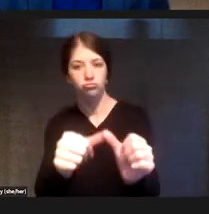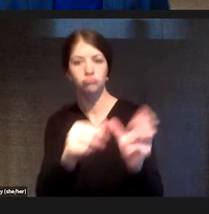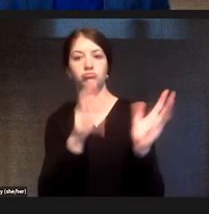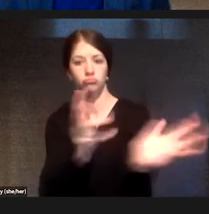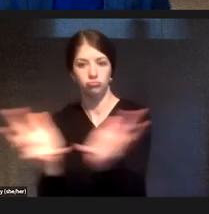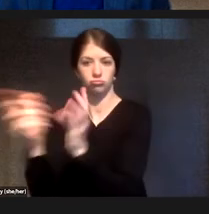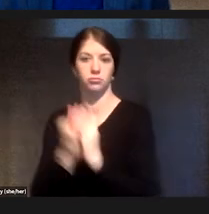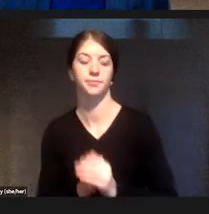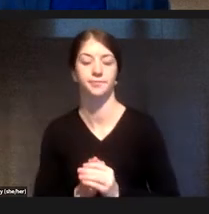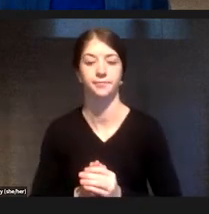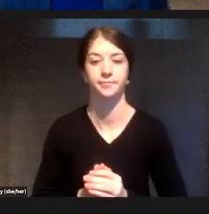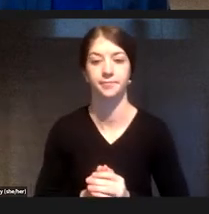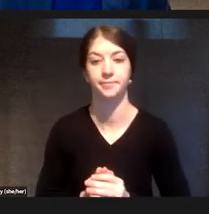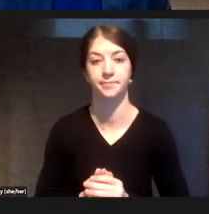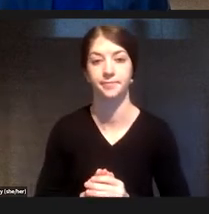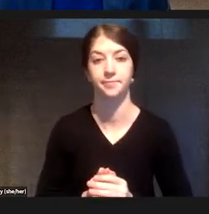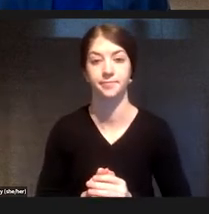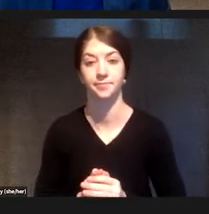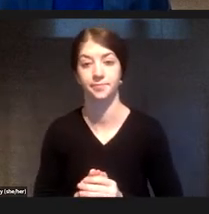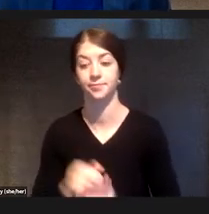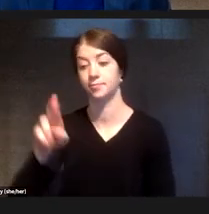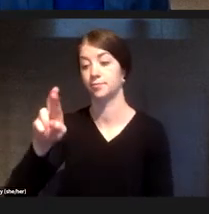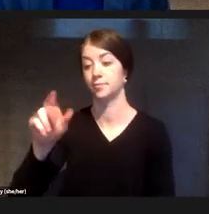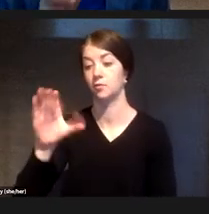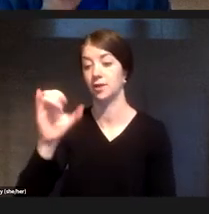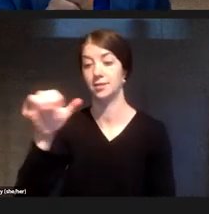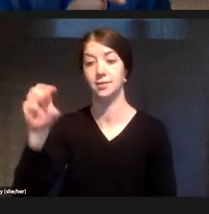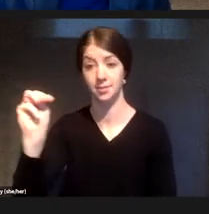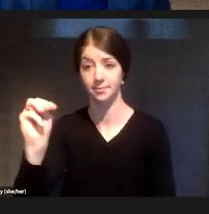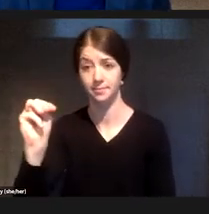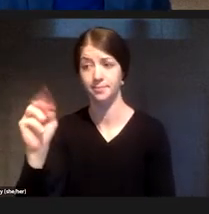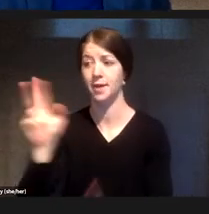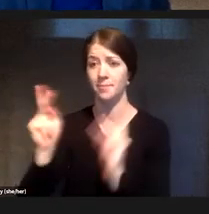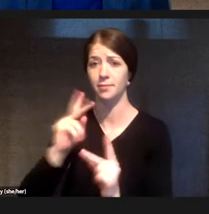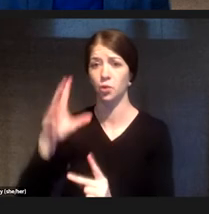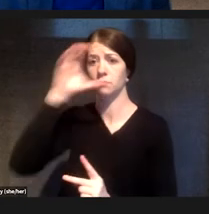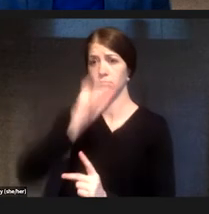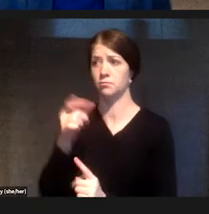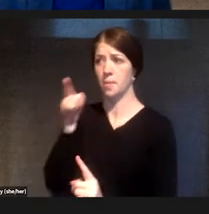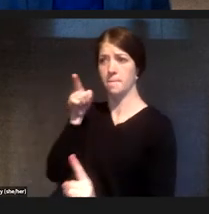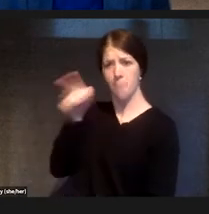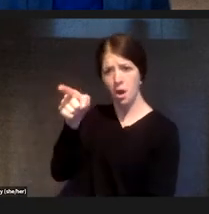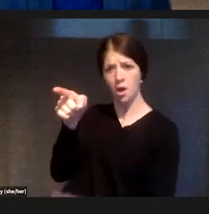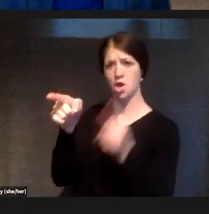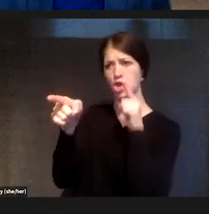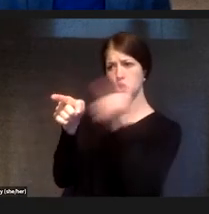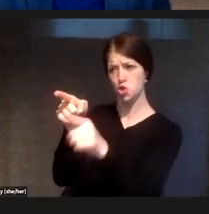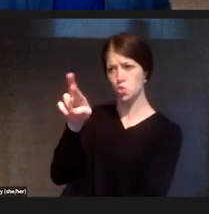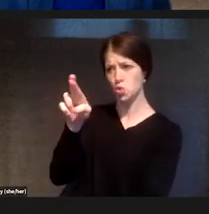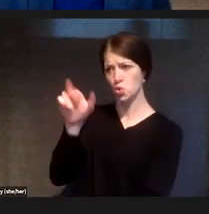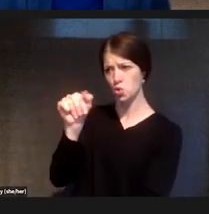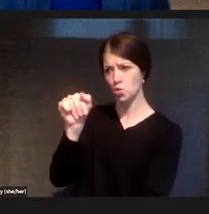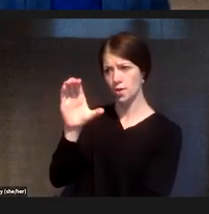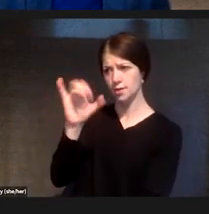conversation. When we talk about racism, people think that we are pointing a finger at an individual and saying that you are racist and you